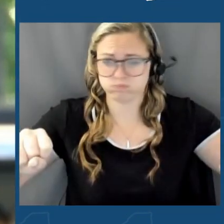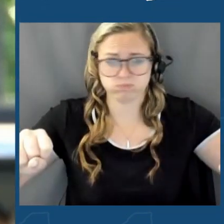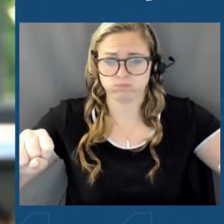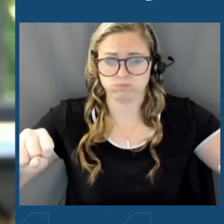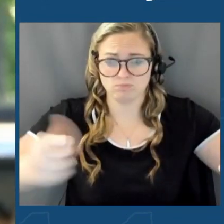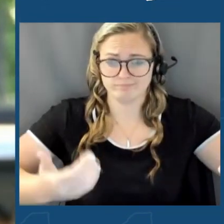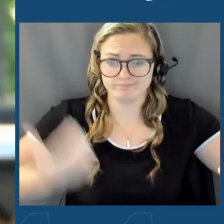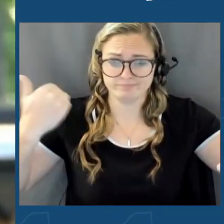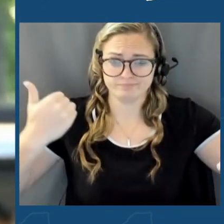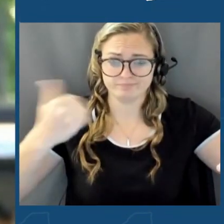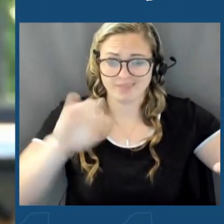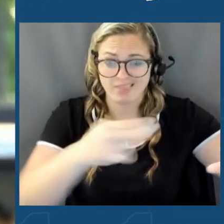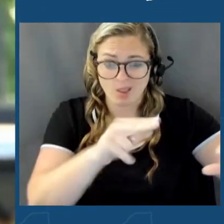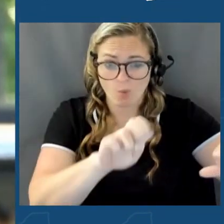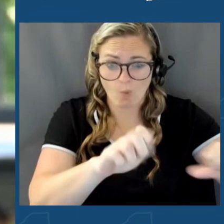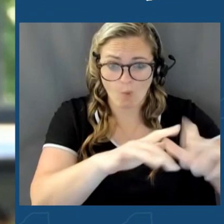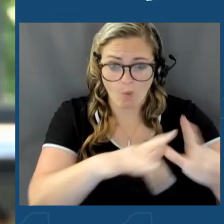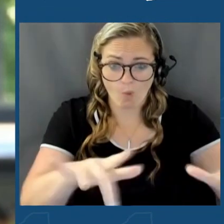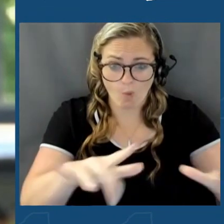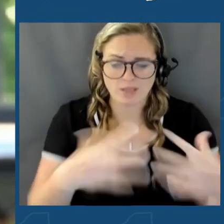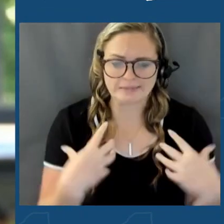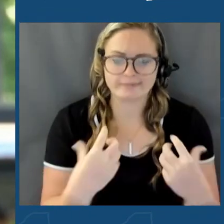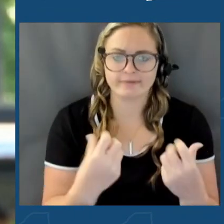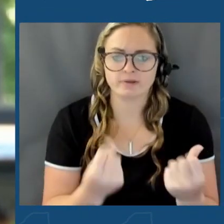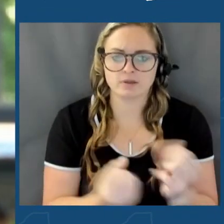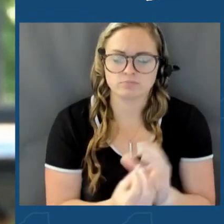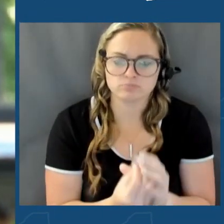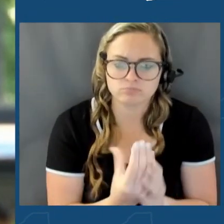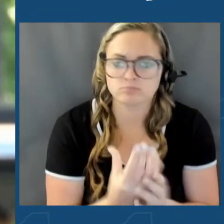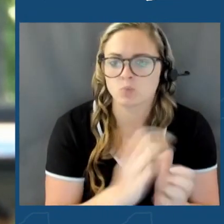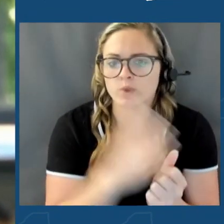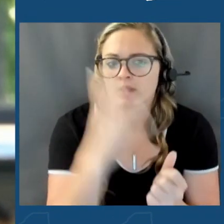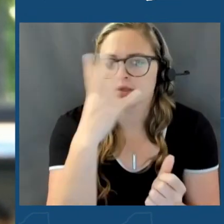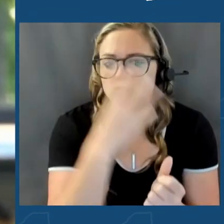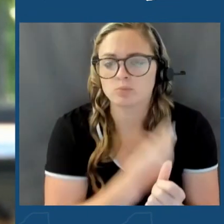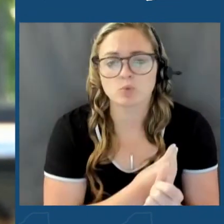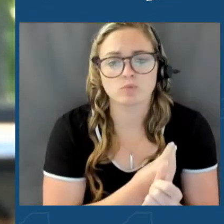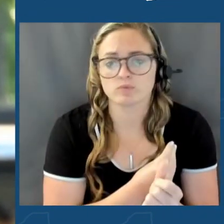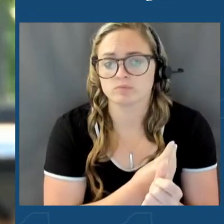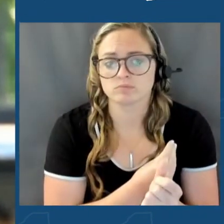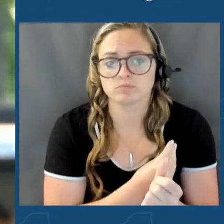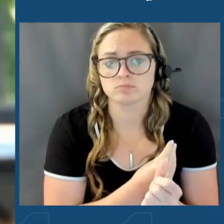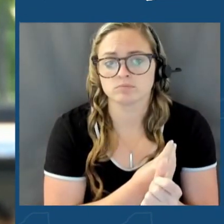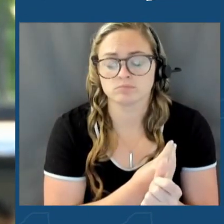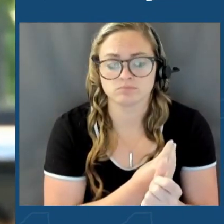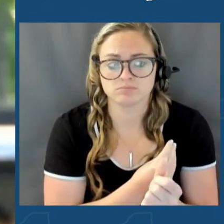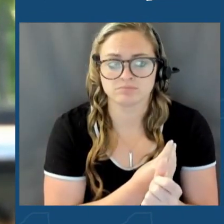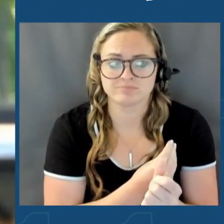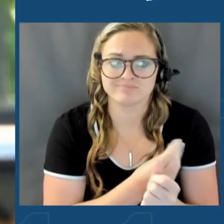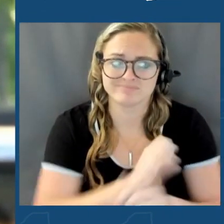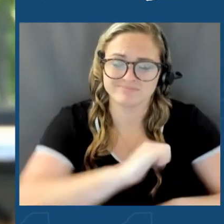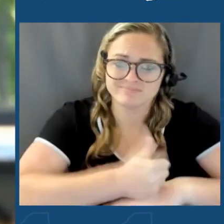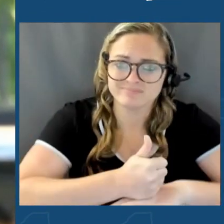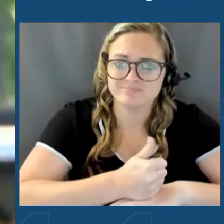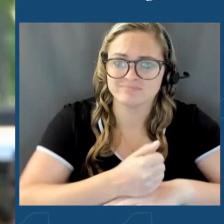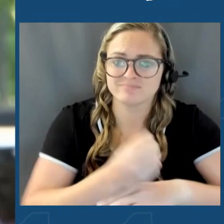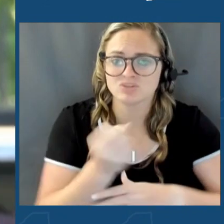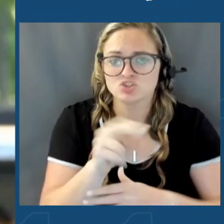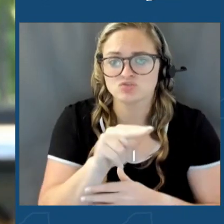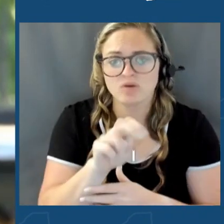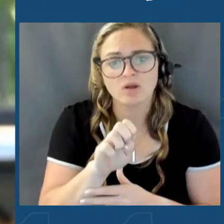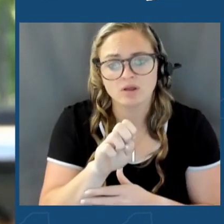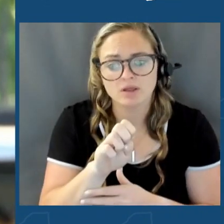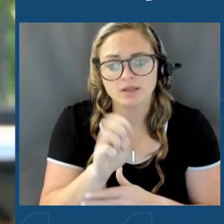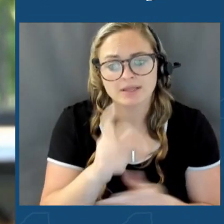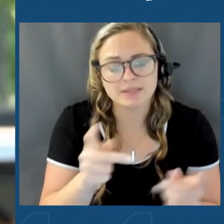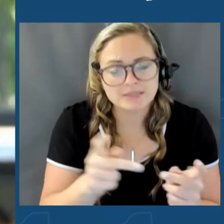That hole has healed with this beautiful shrine, this place